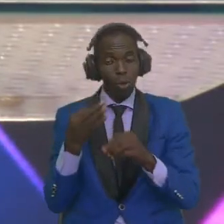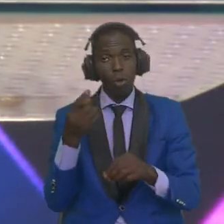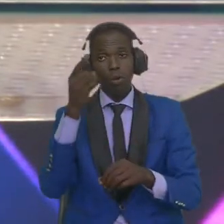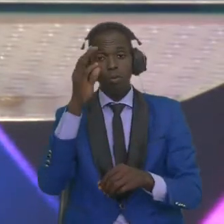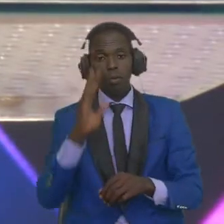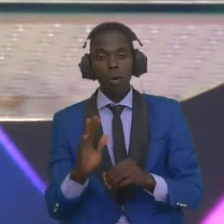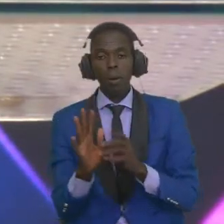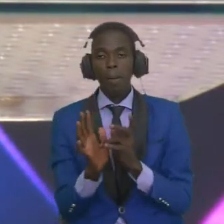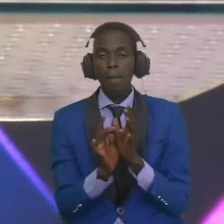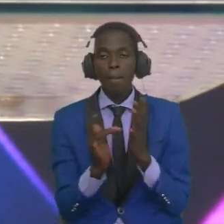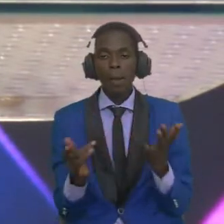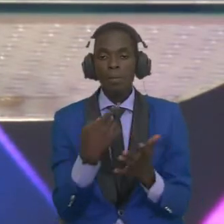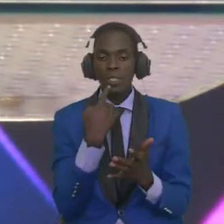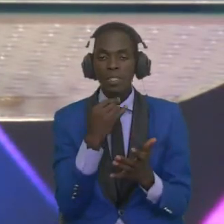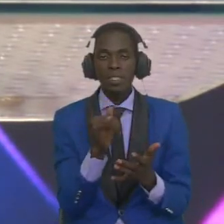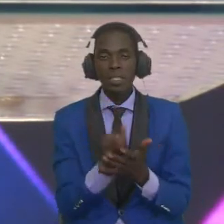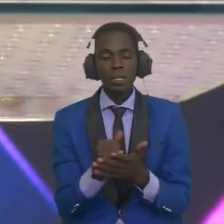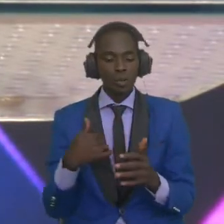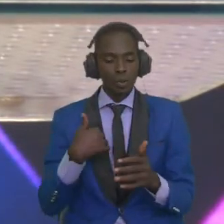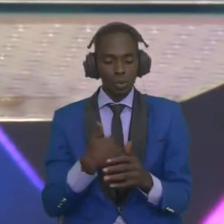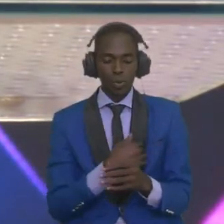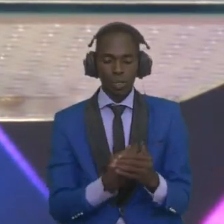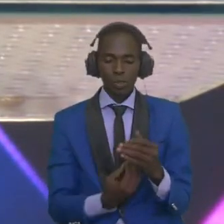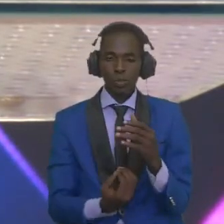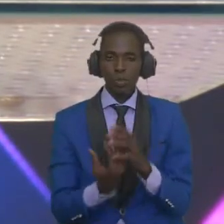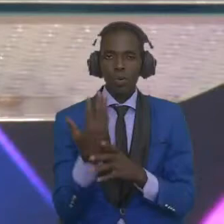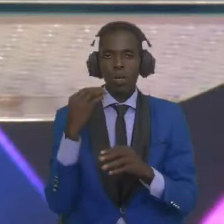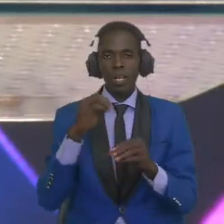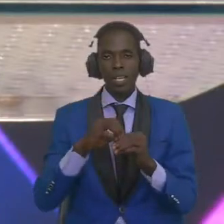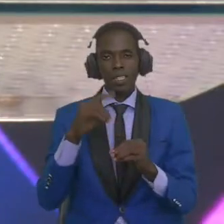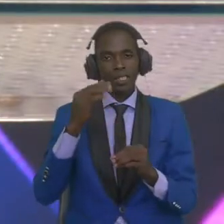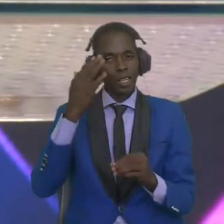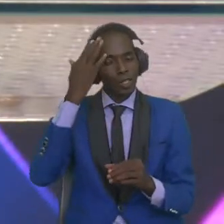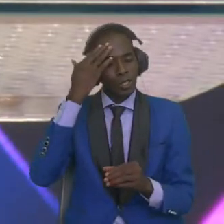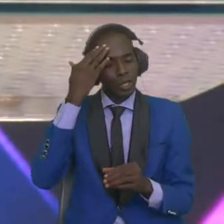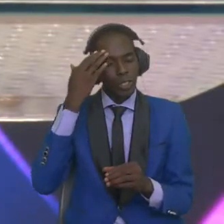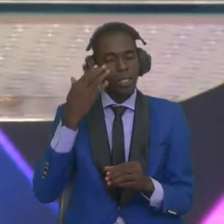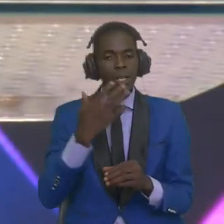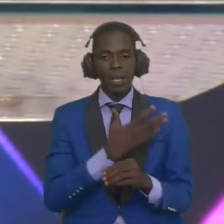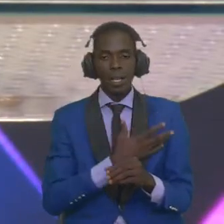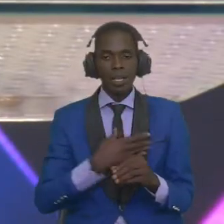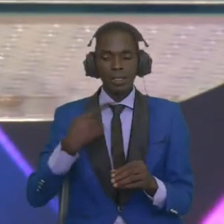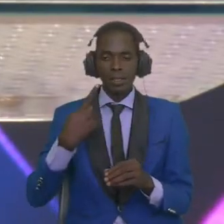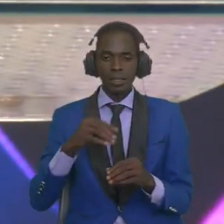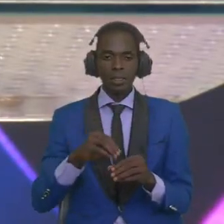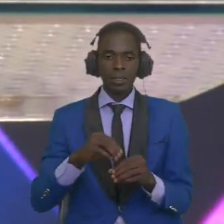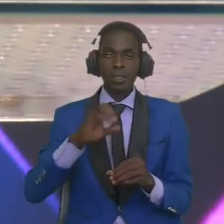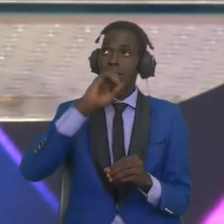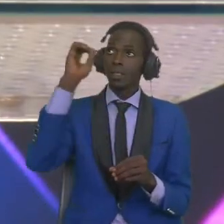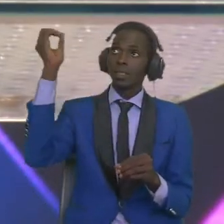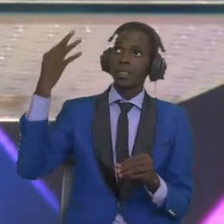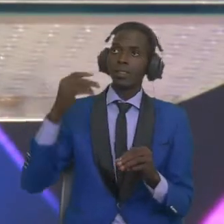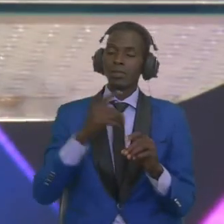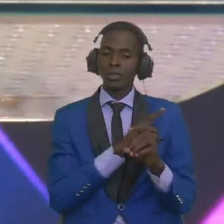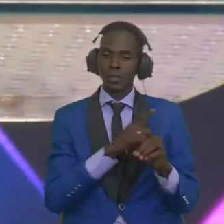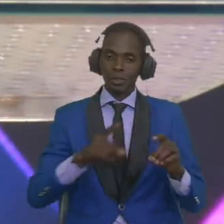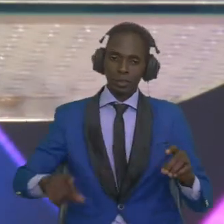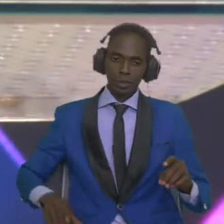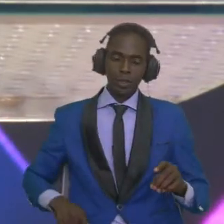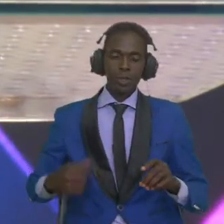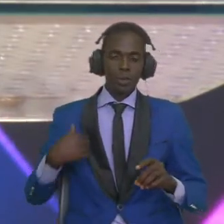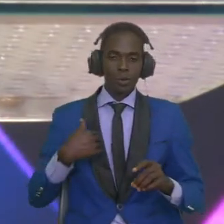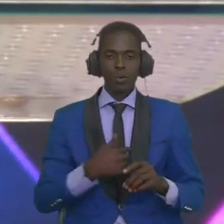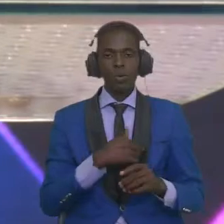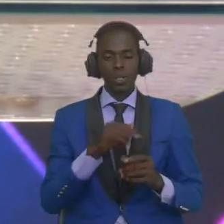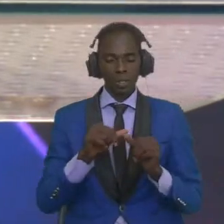the knowledge and in the grace of God. I will remain steadfast and steady and solid in the grace